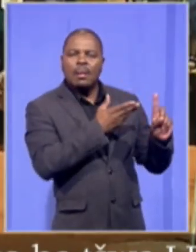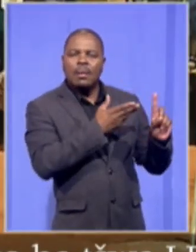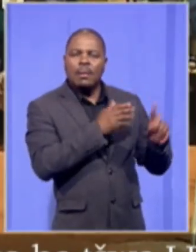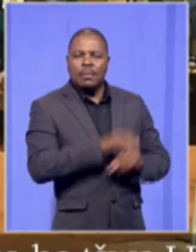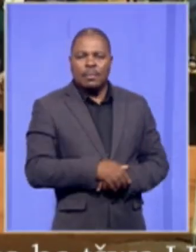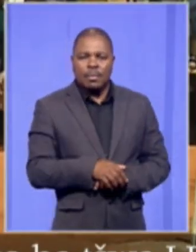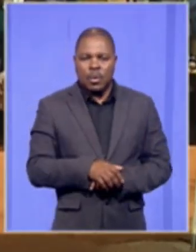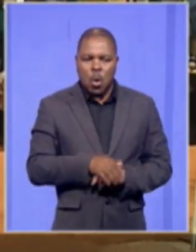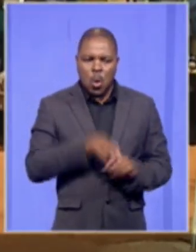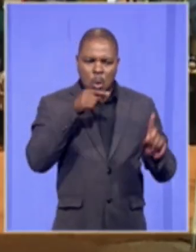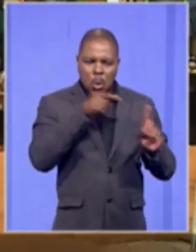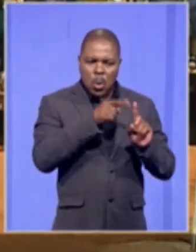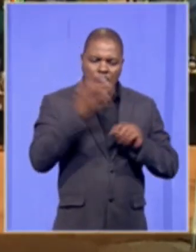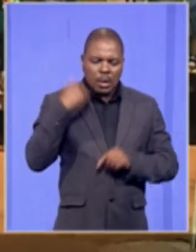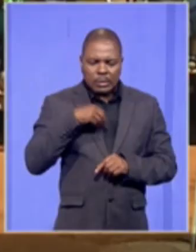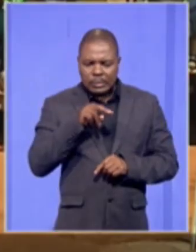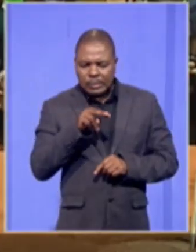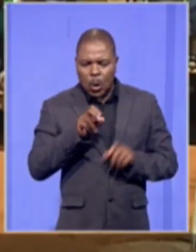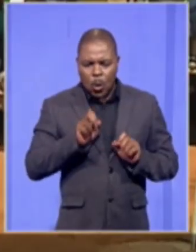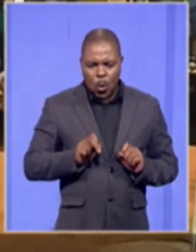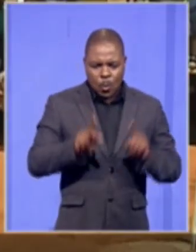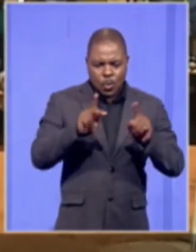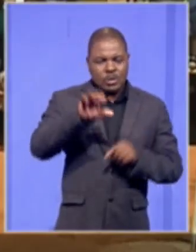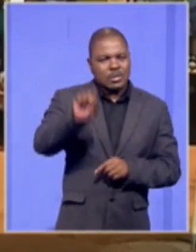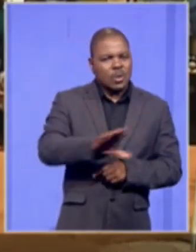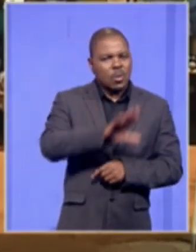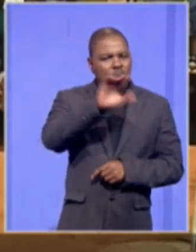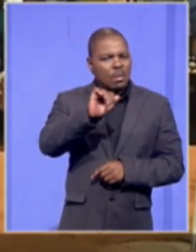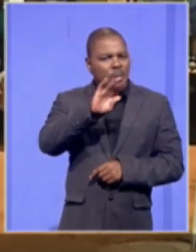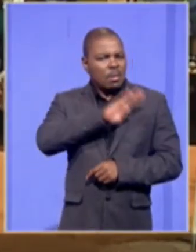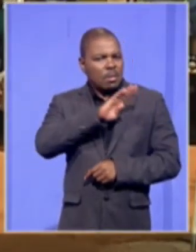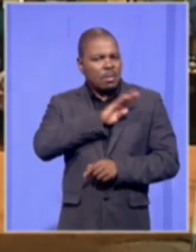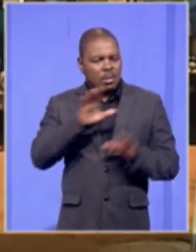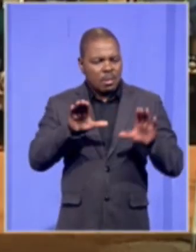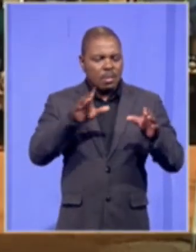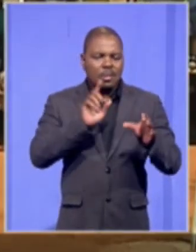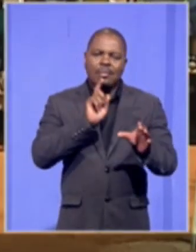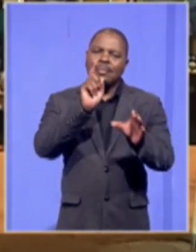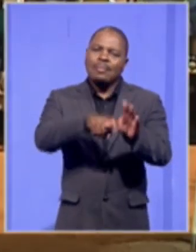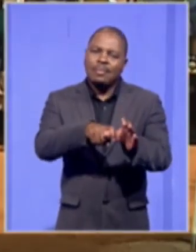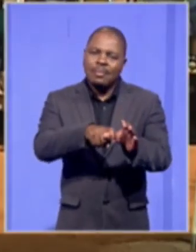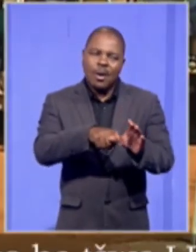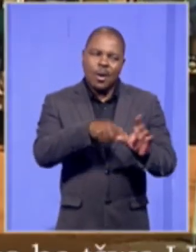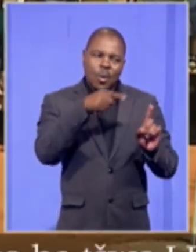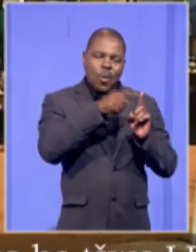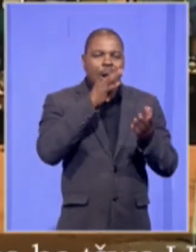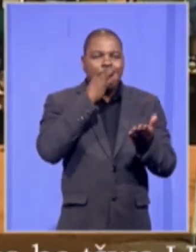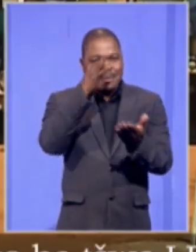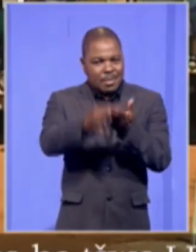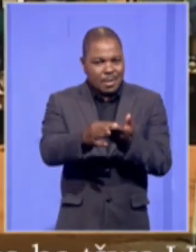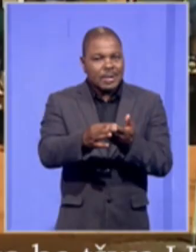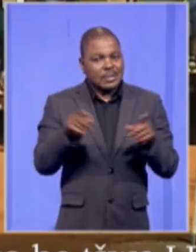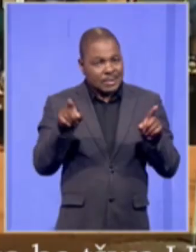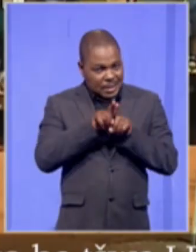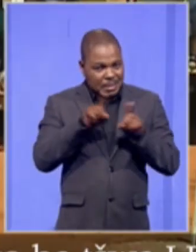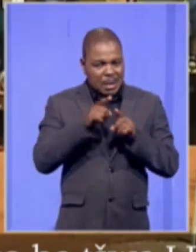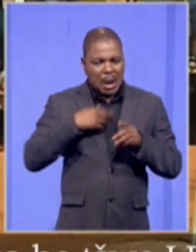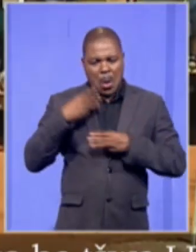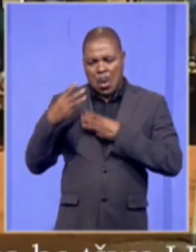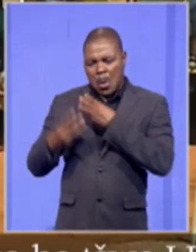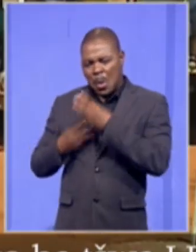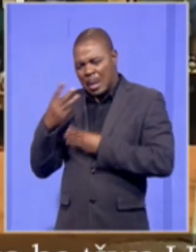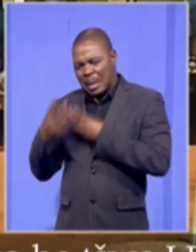ka joina sebotho sa sesole sa Afrika Borwa. So we dira the application le nna ne ke bereka mereko ga ne se mereko ka